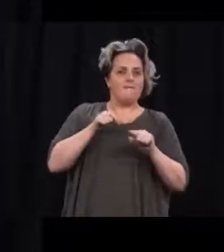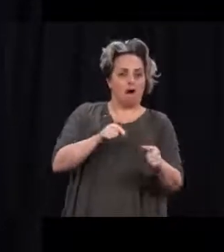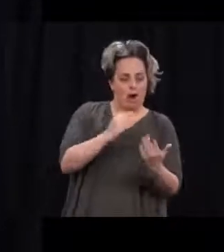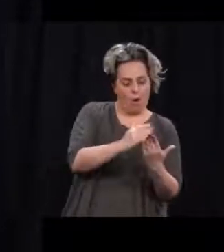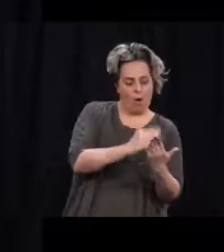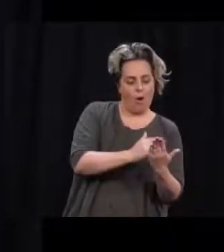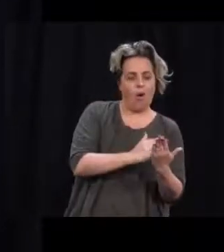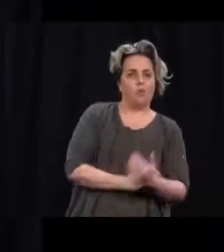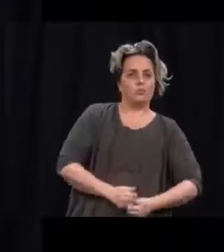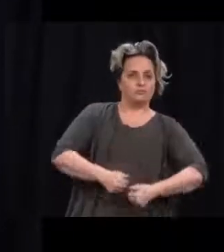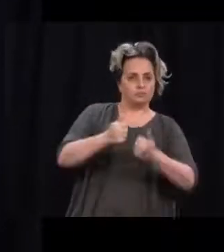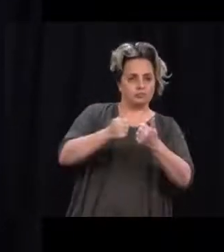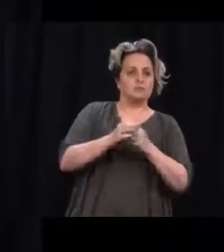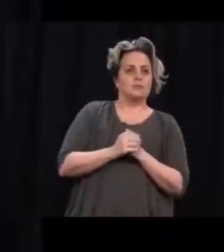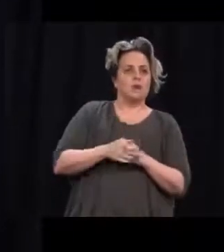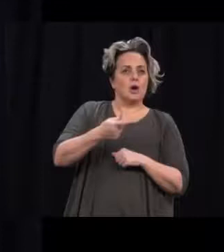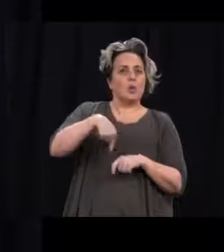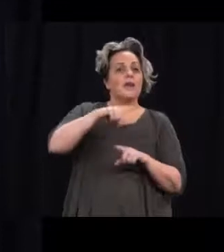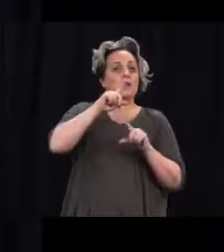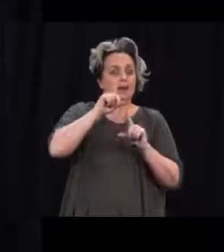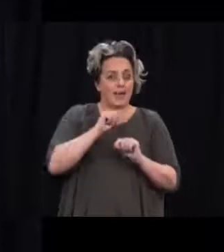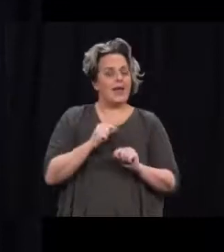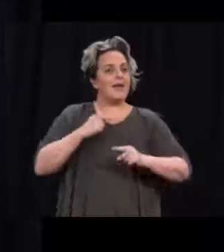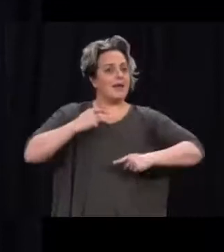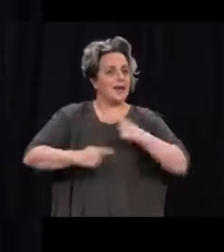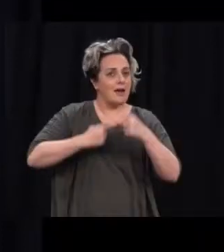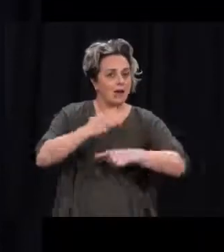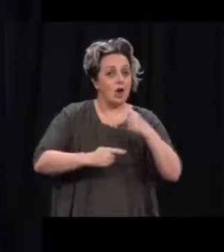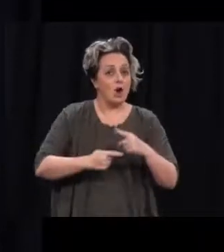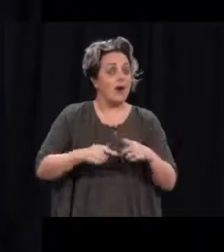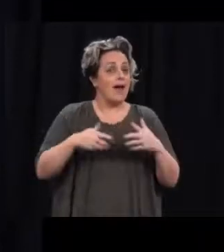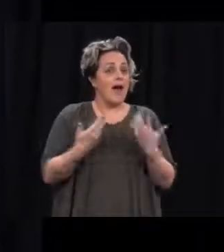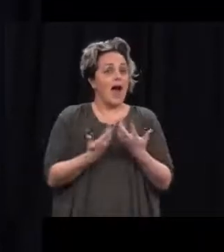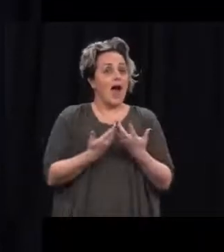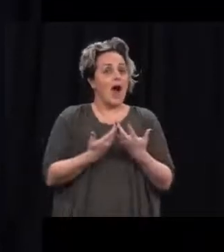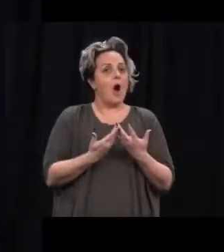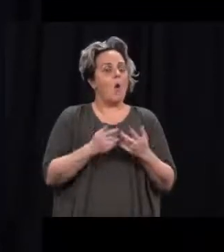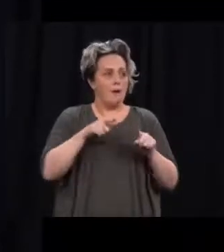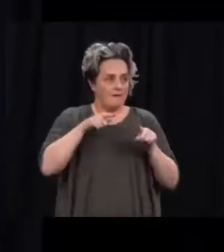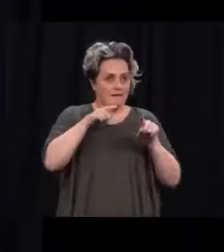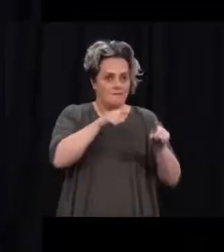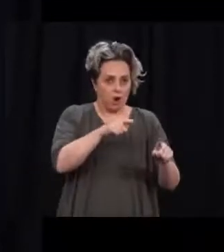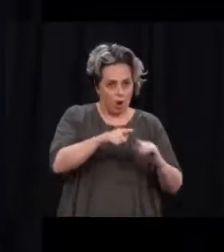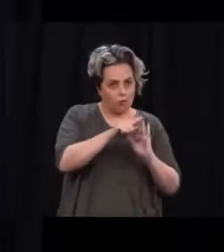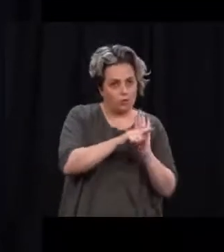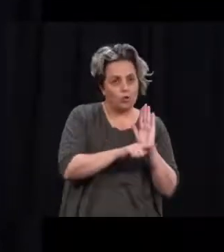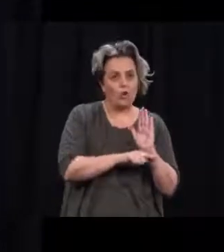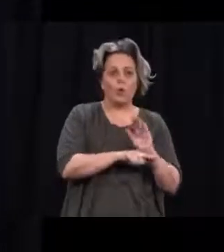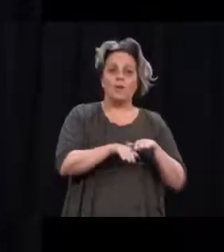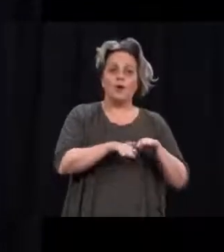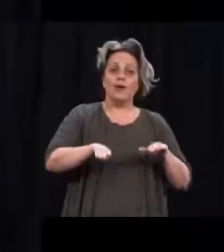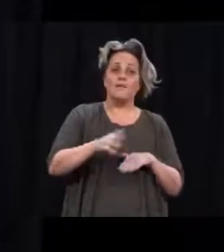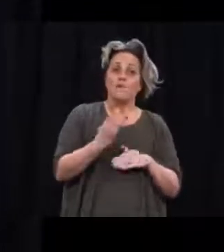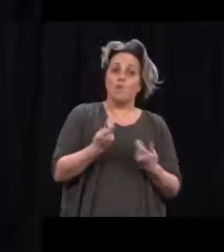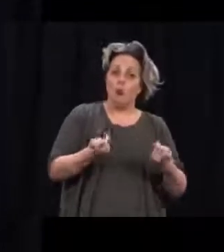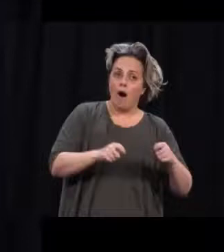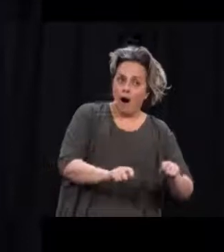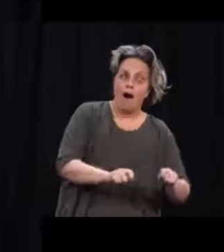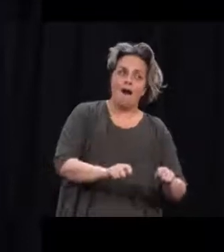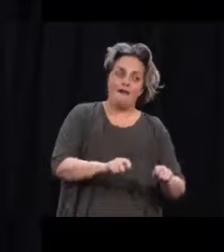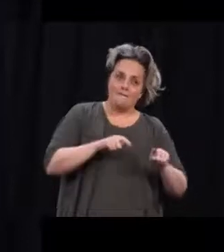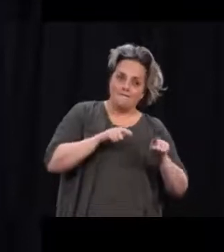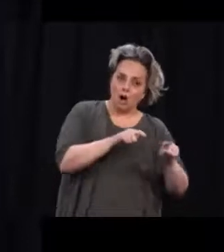we can reinforce that approach by continuing to obey those alert level 4 rules, and